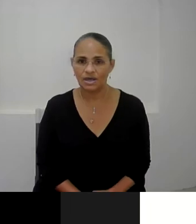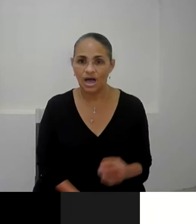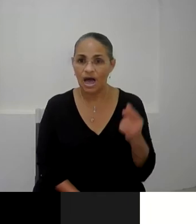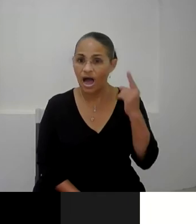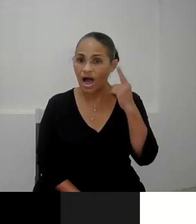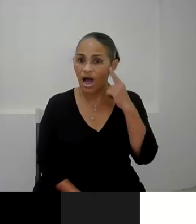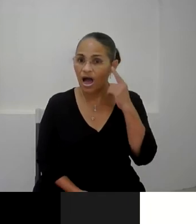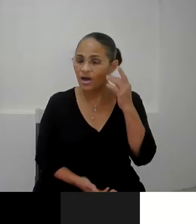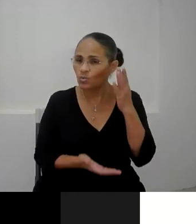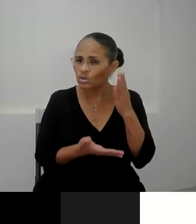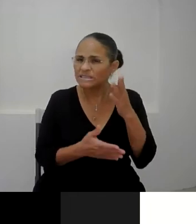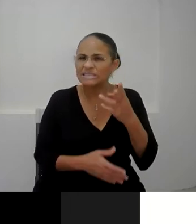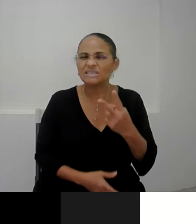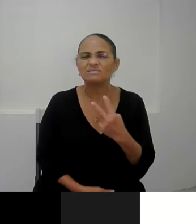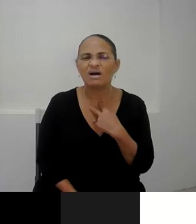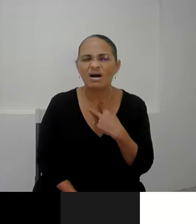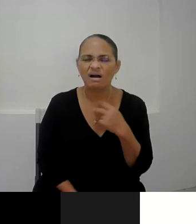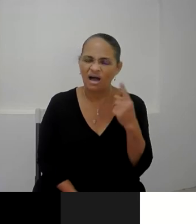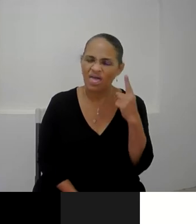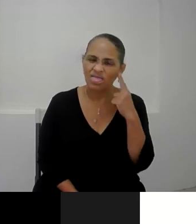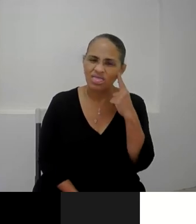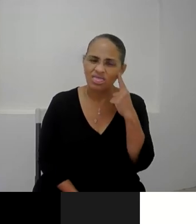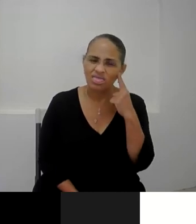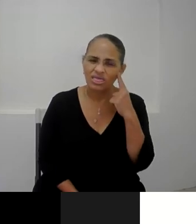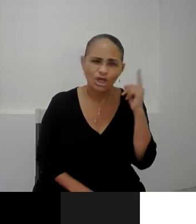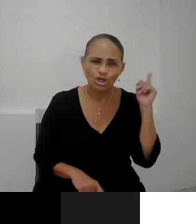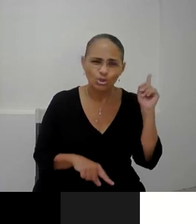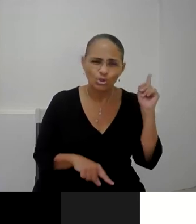I will stop that there. I gather you can't.